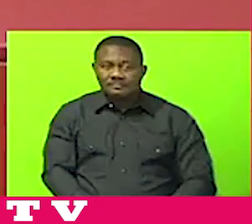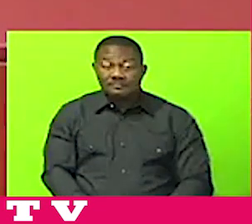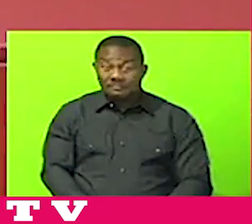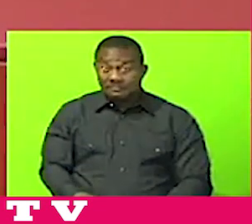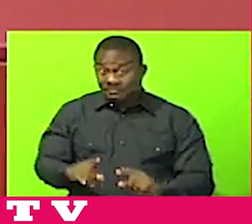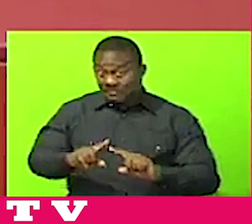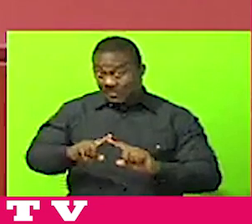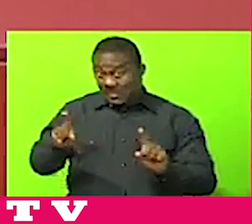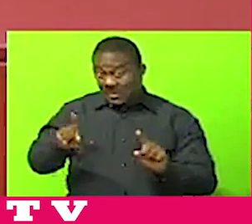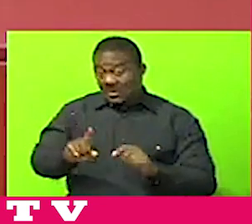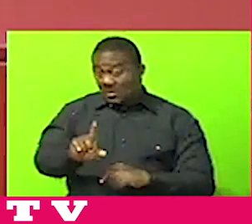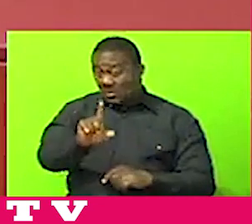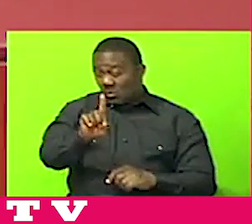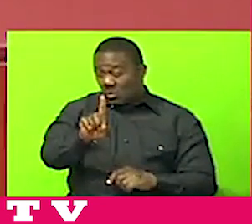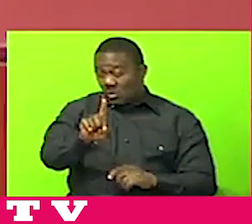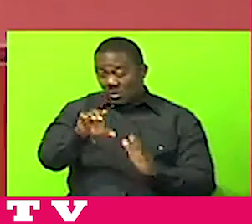Article 104,